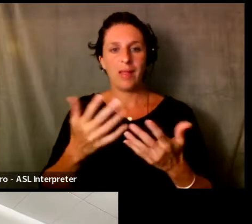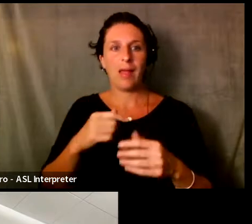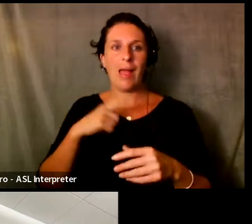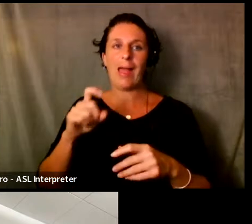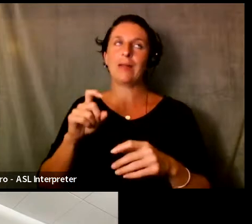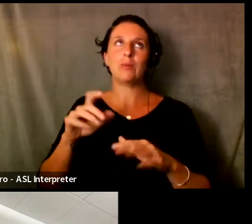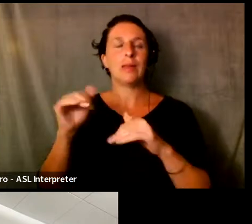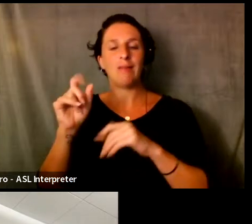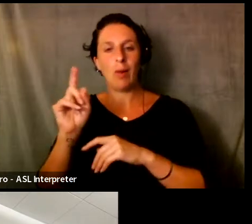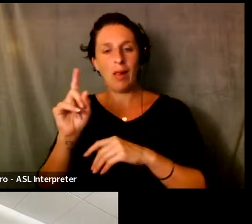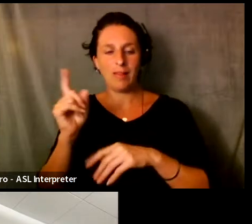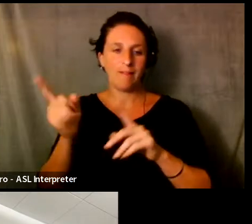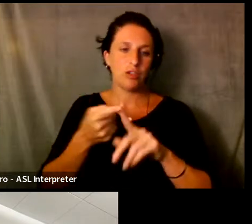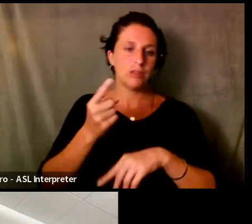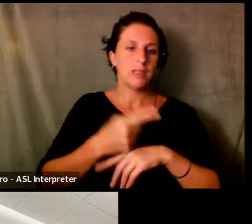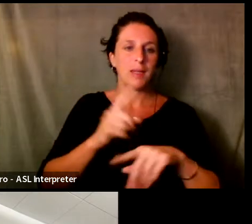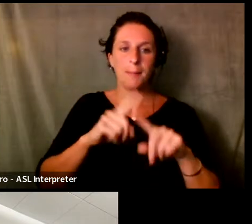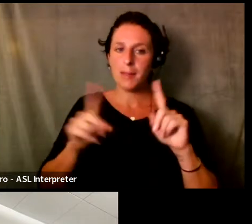but